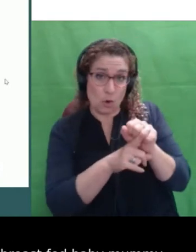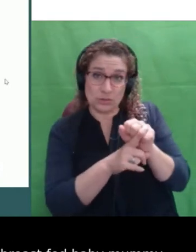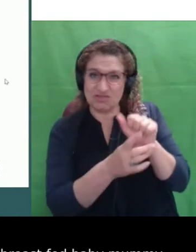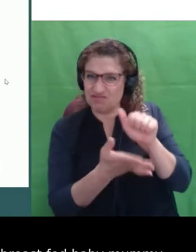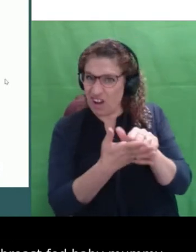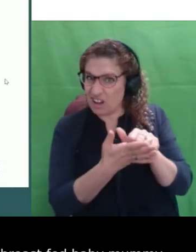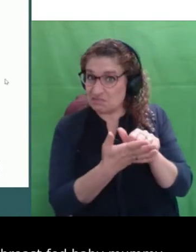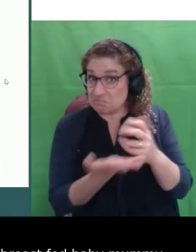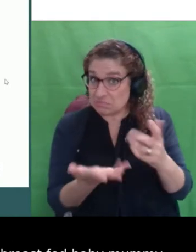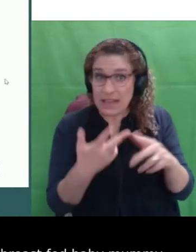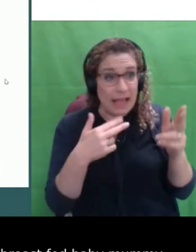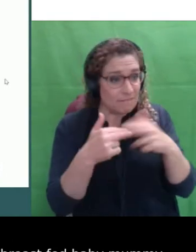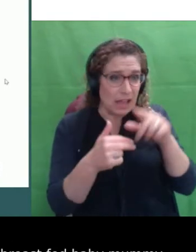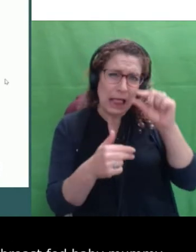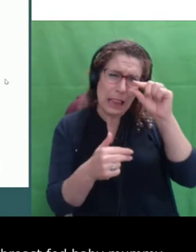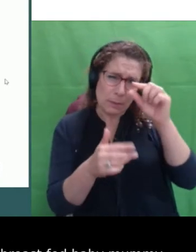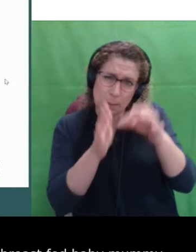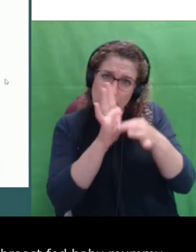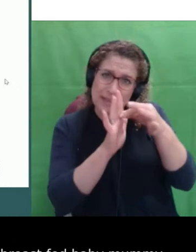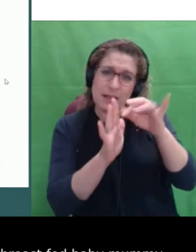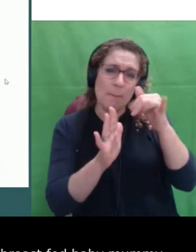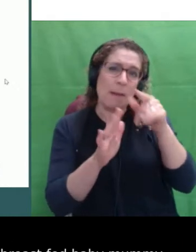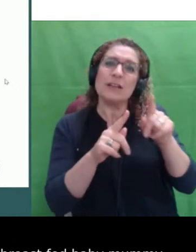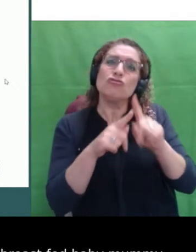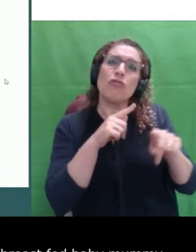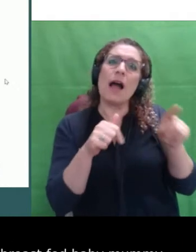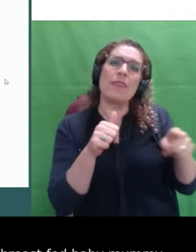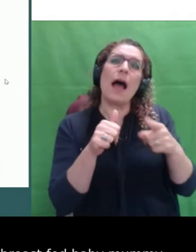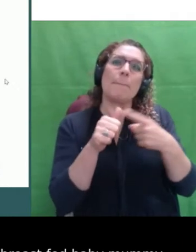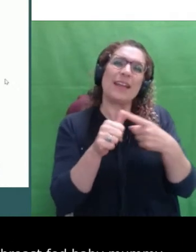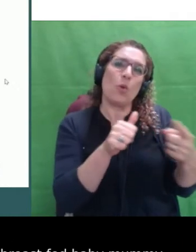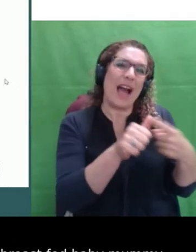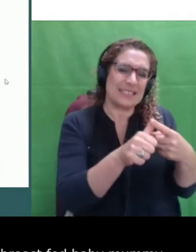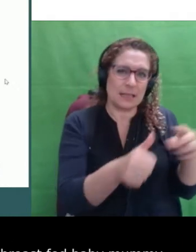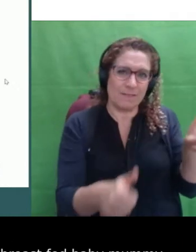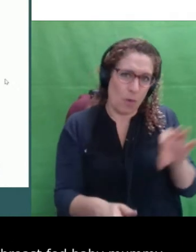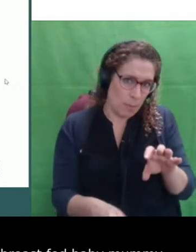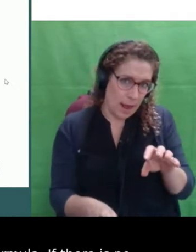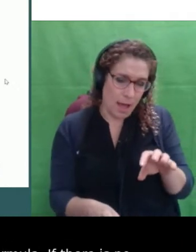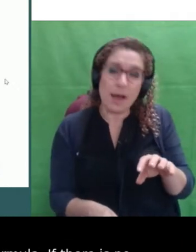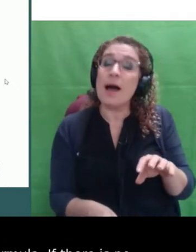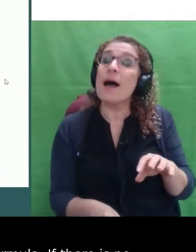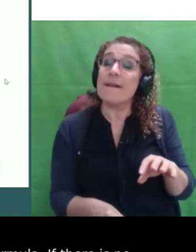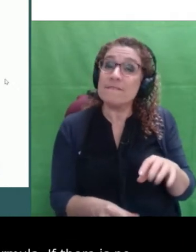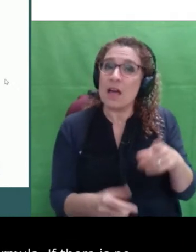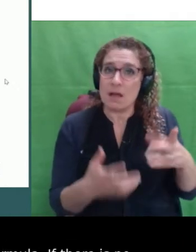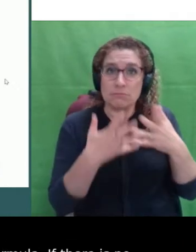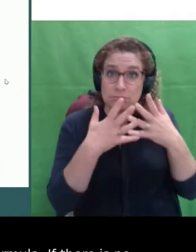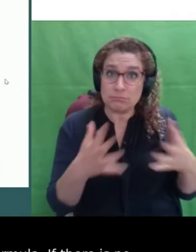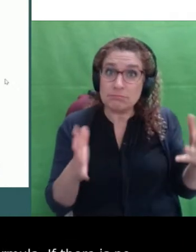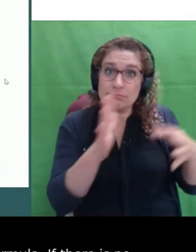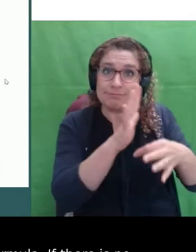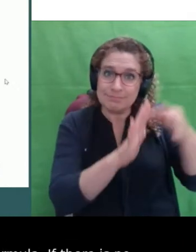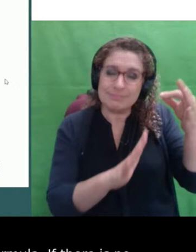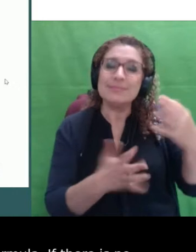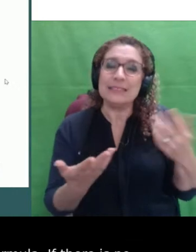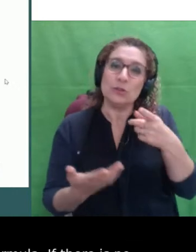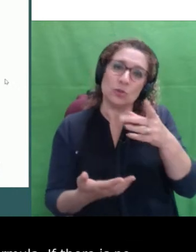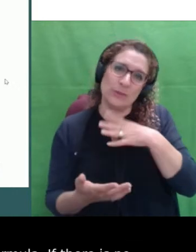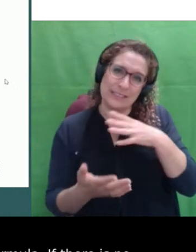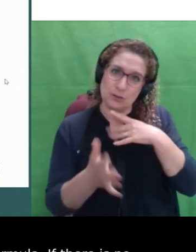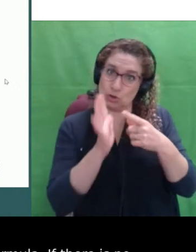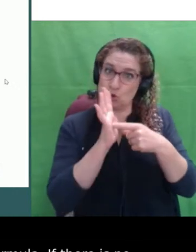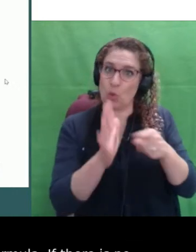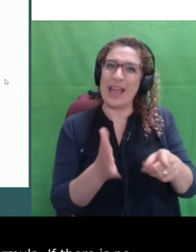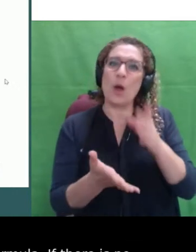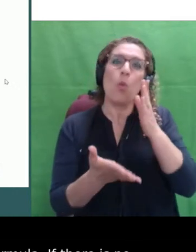better you might need to switch them onto an amino acid formula and then when they're completely better we need to show that this was definitely milk allergy